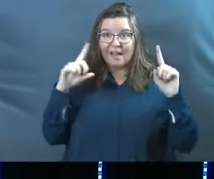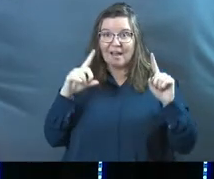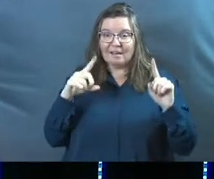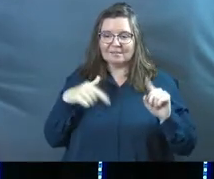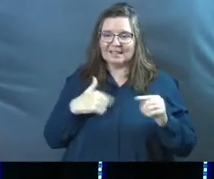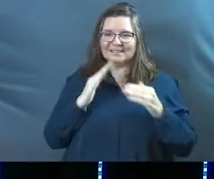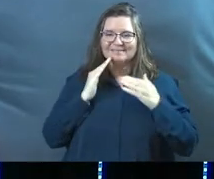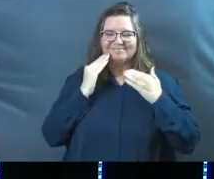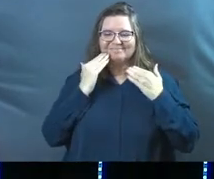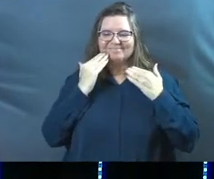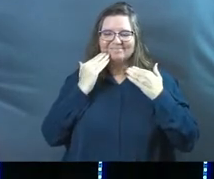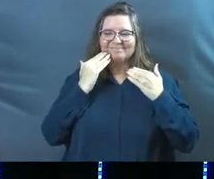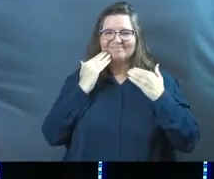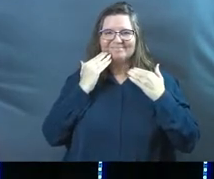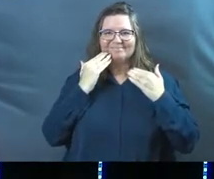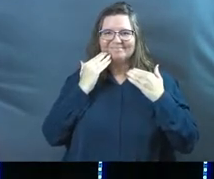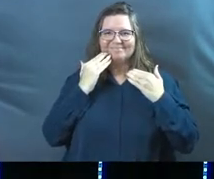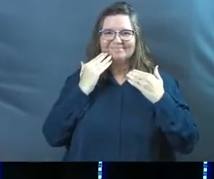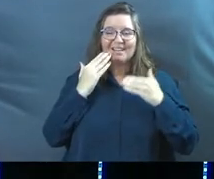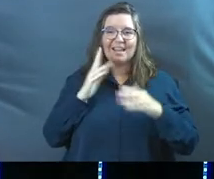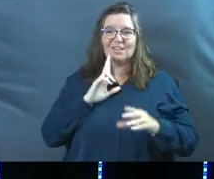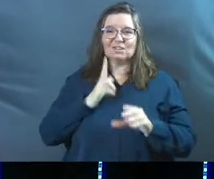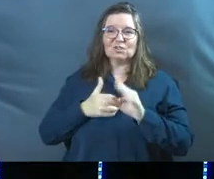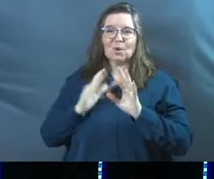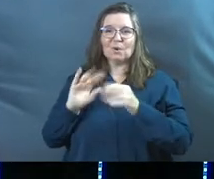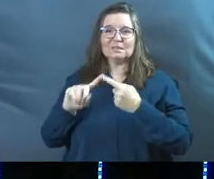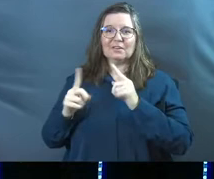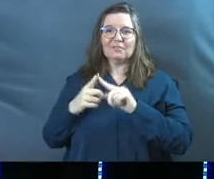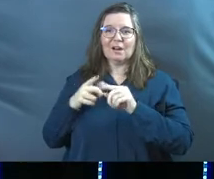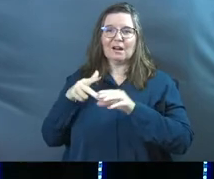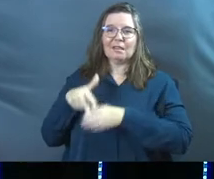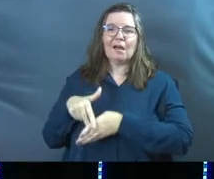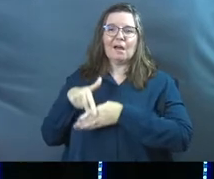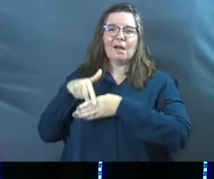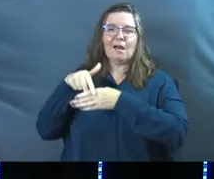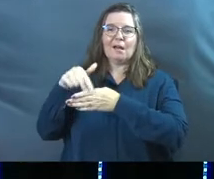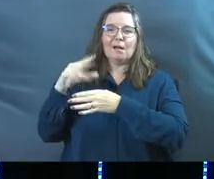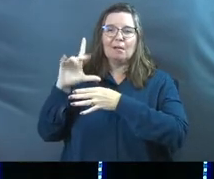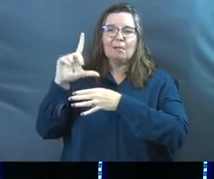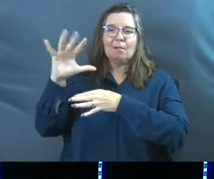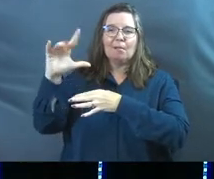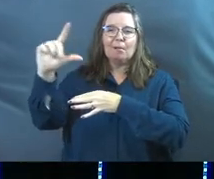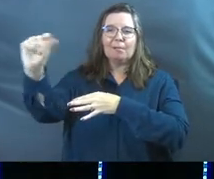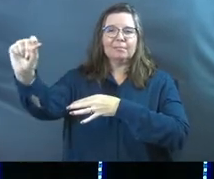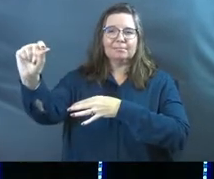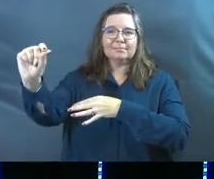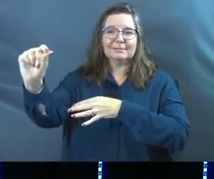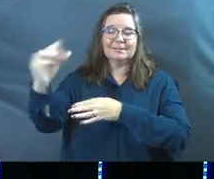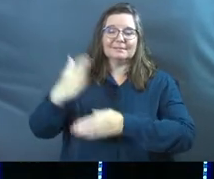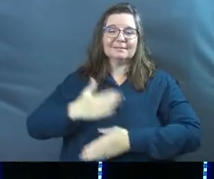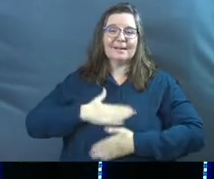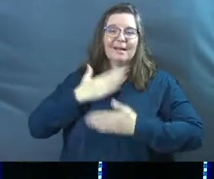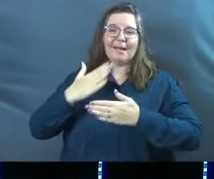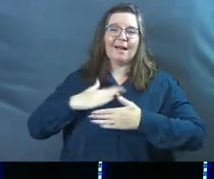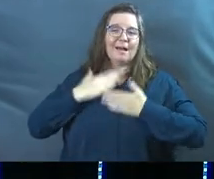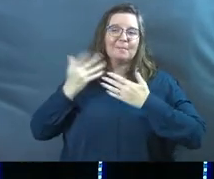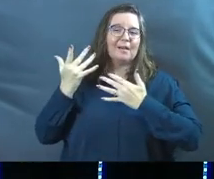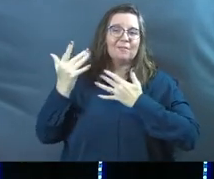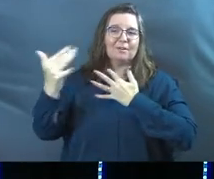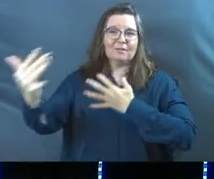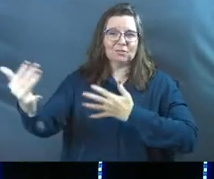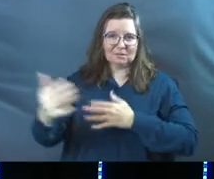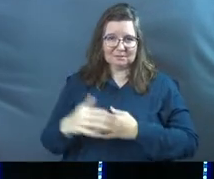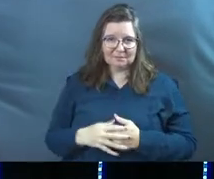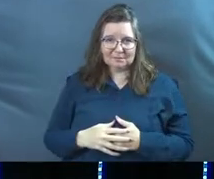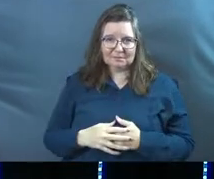he has a big smile on his face and he joins his friends and they all ride off into the sunset, seemingly to happily live ever